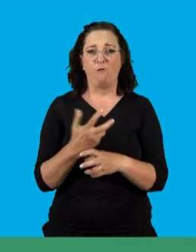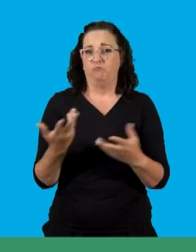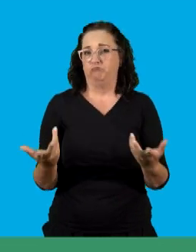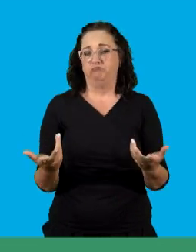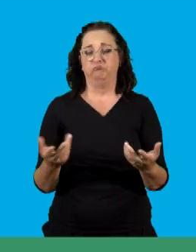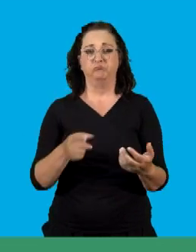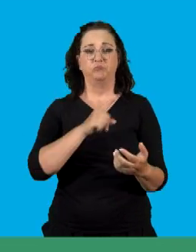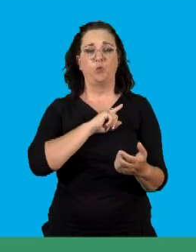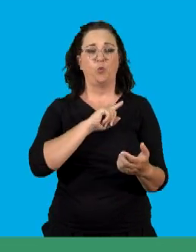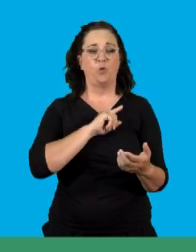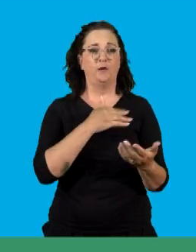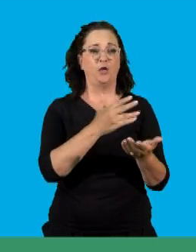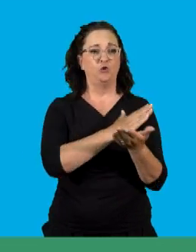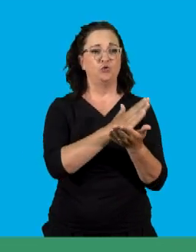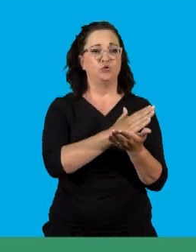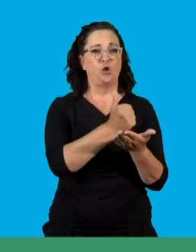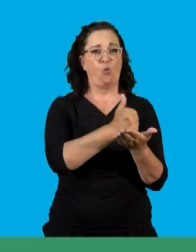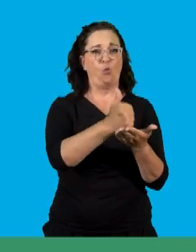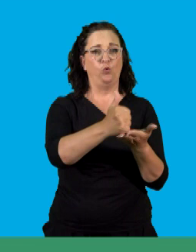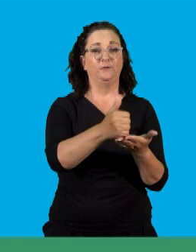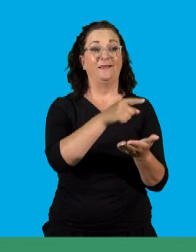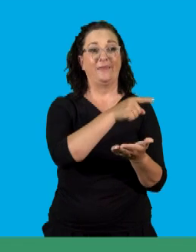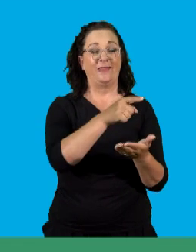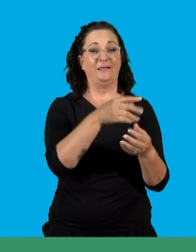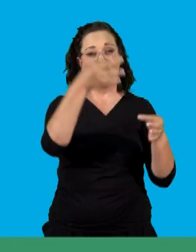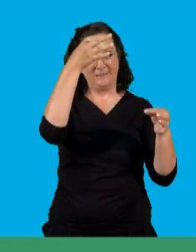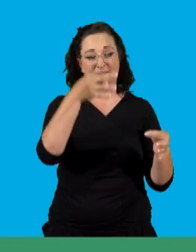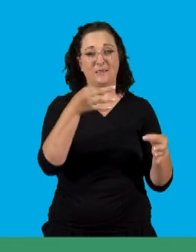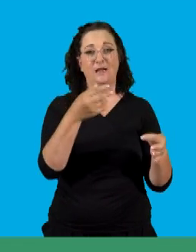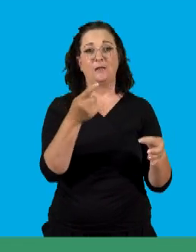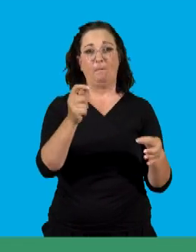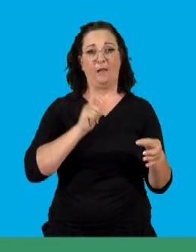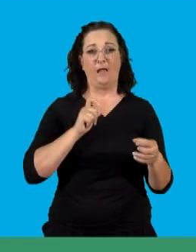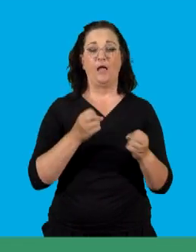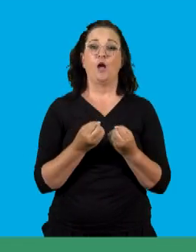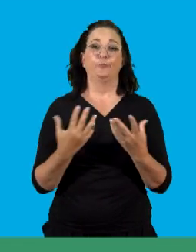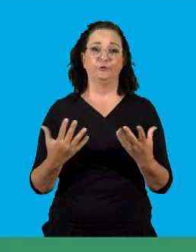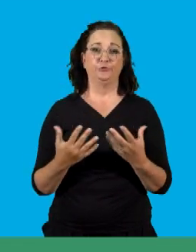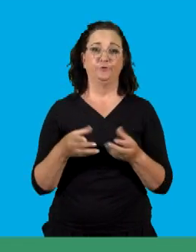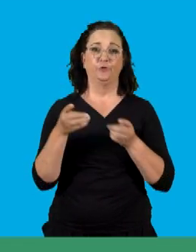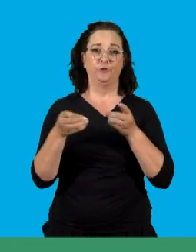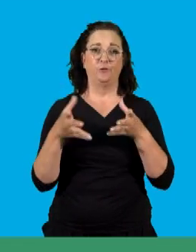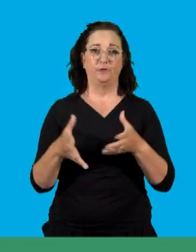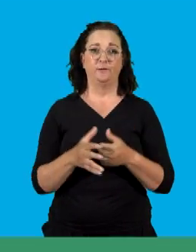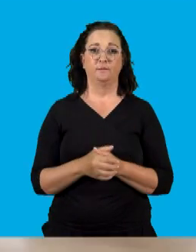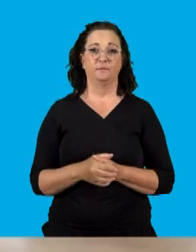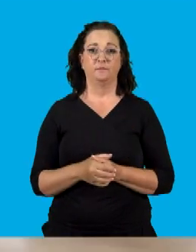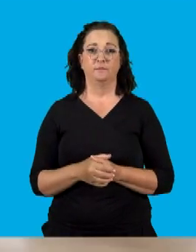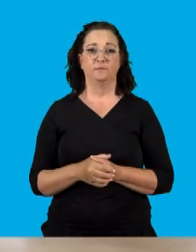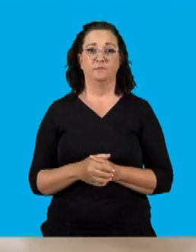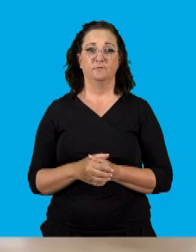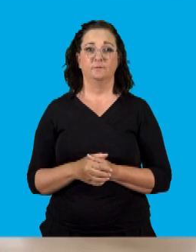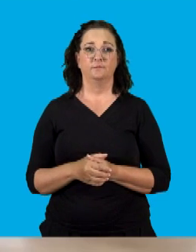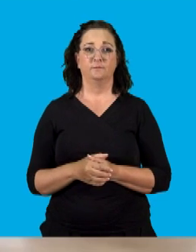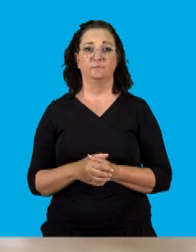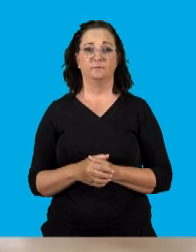because shareholders decide on the directors' remuneration. So obviously the remuneration of the directors is